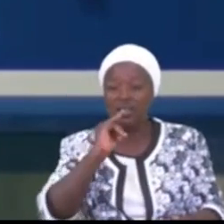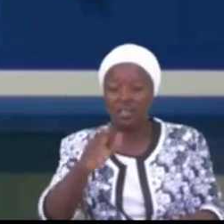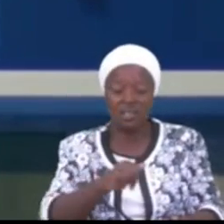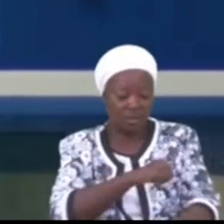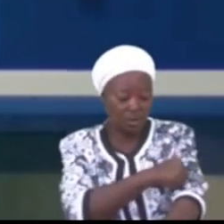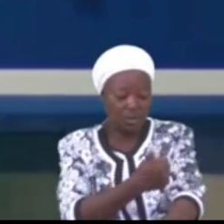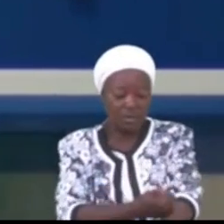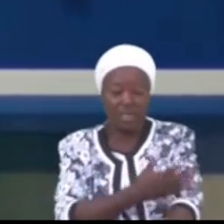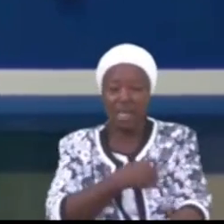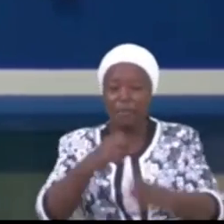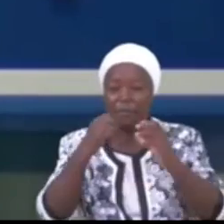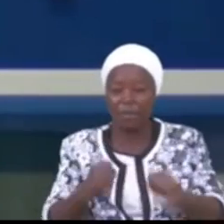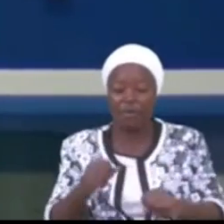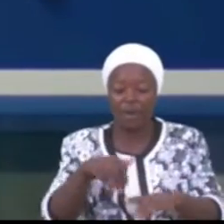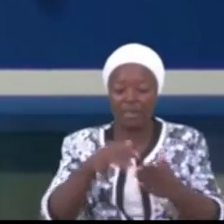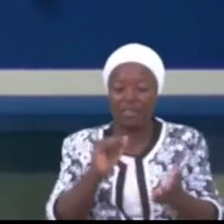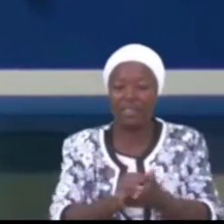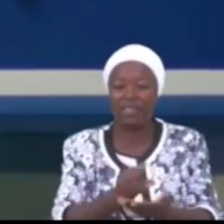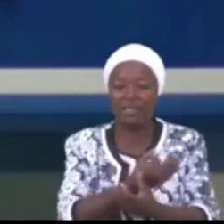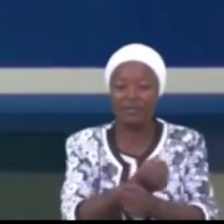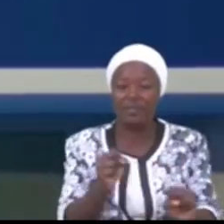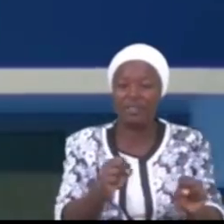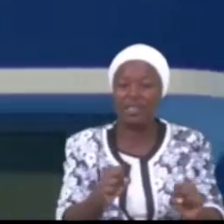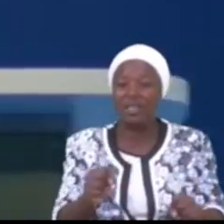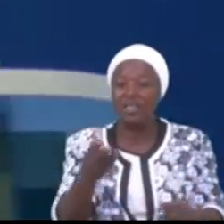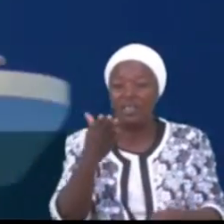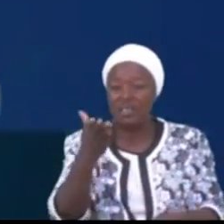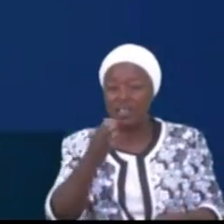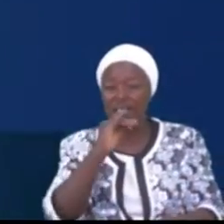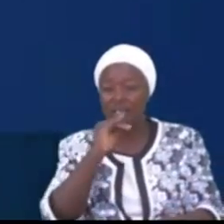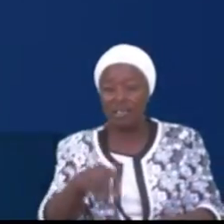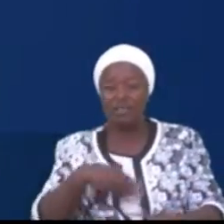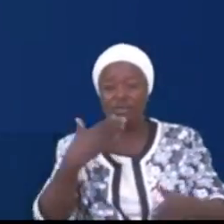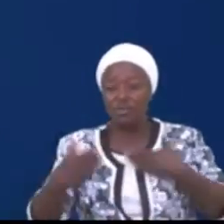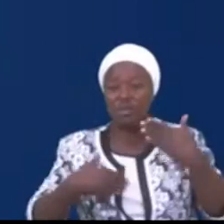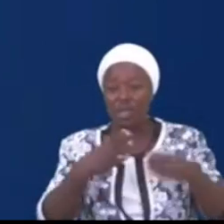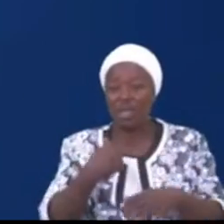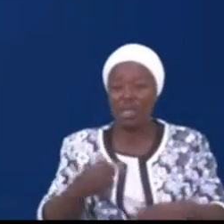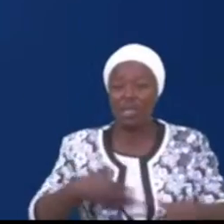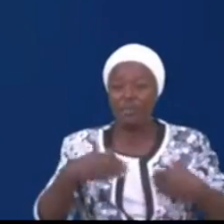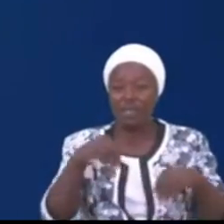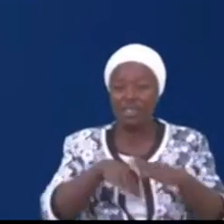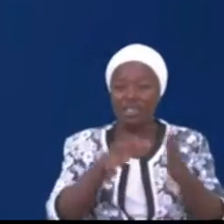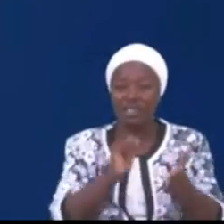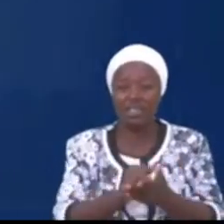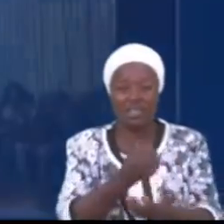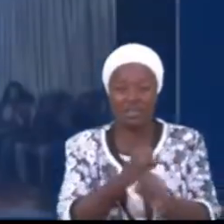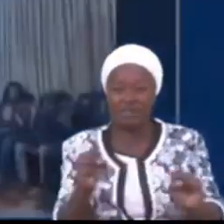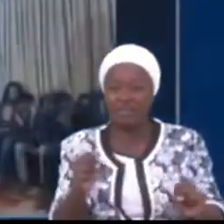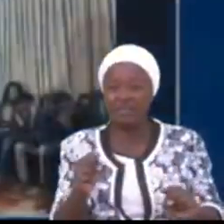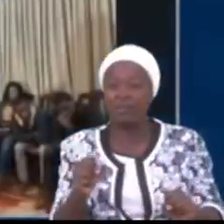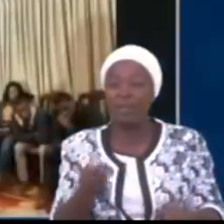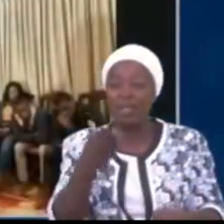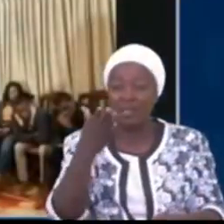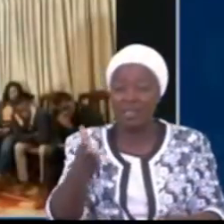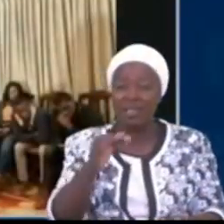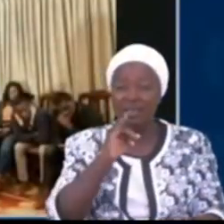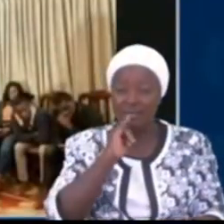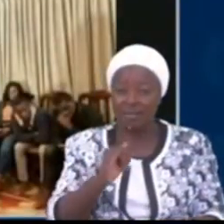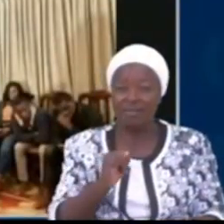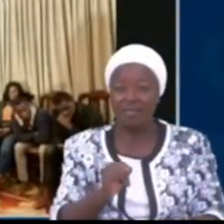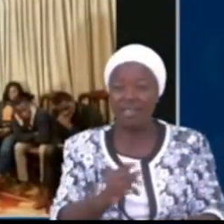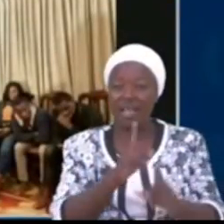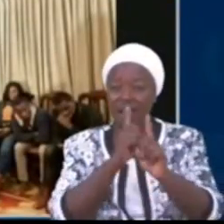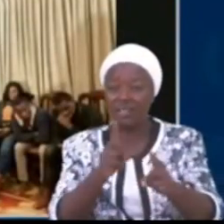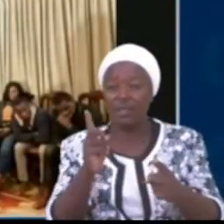and power in that salvation. There is joy and happiness in that salvation. There is answer